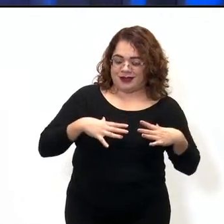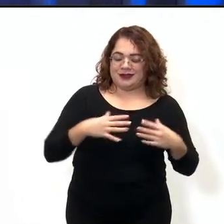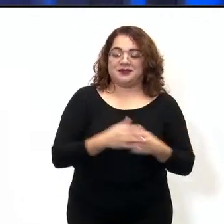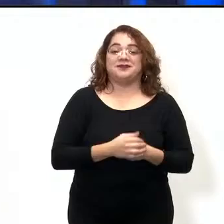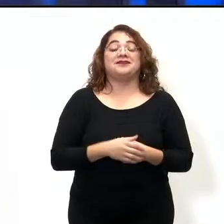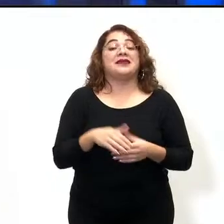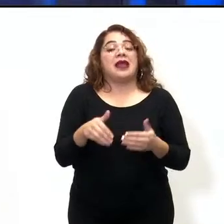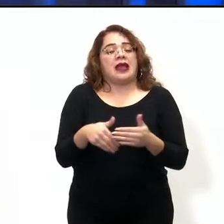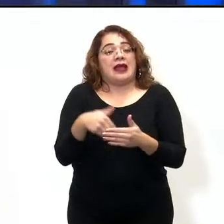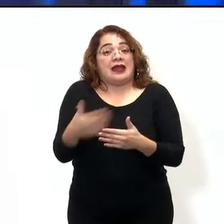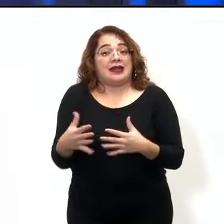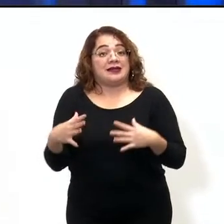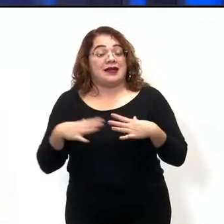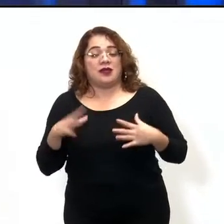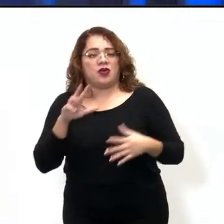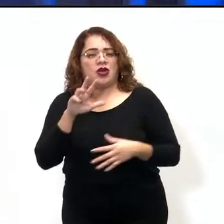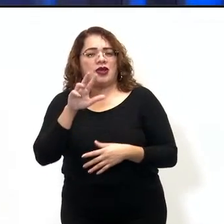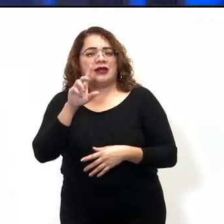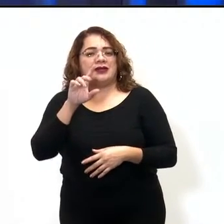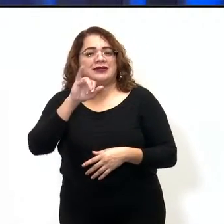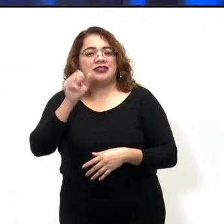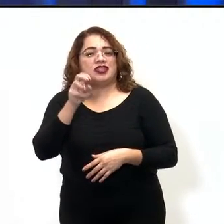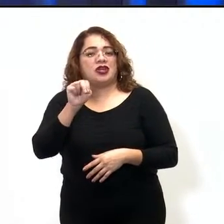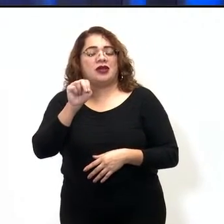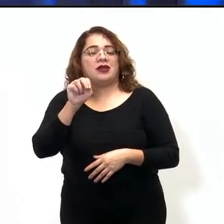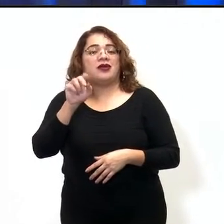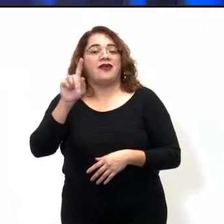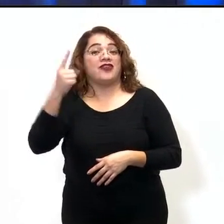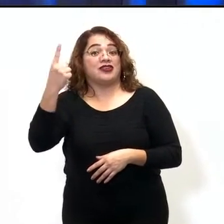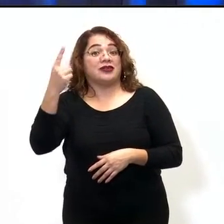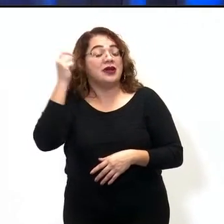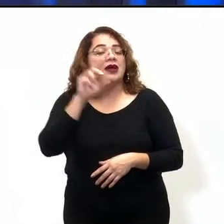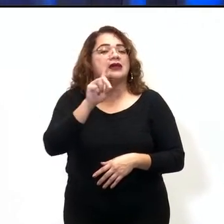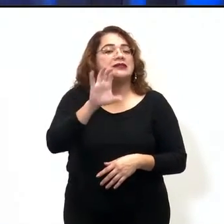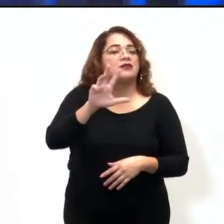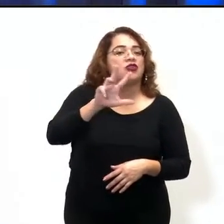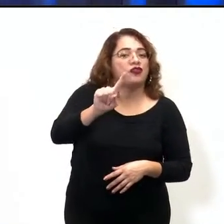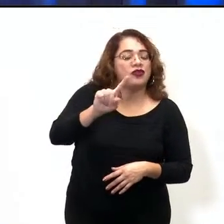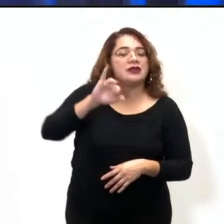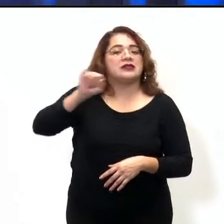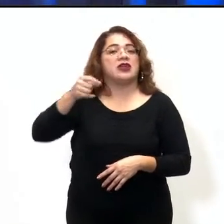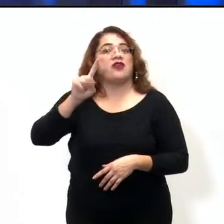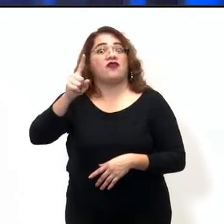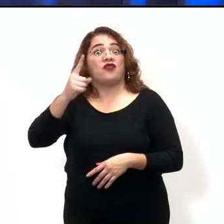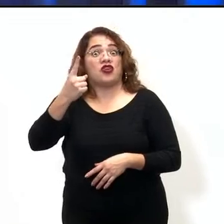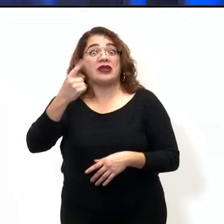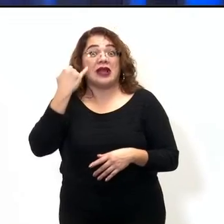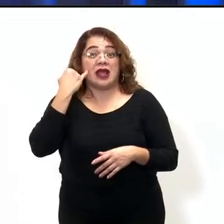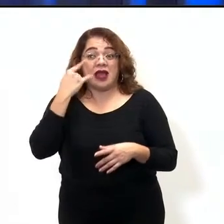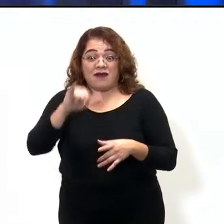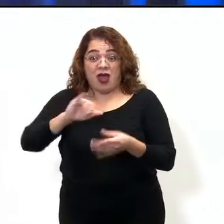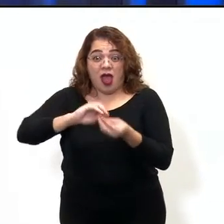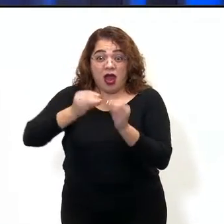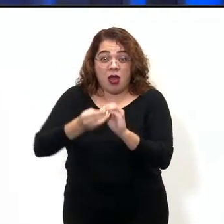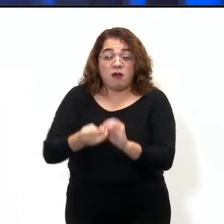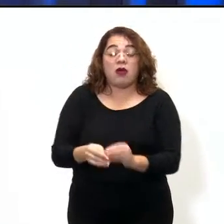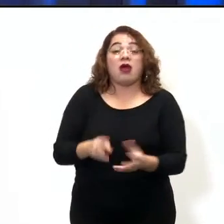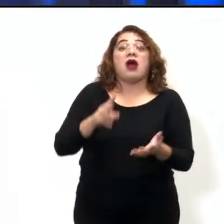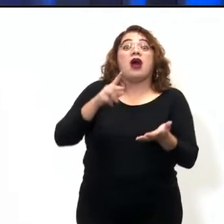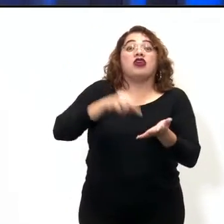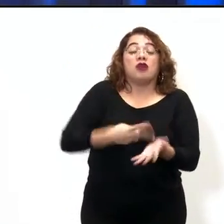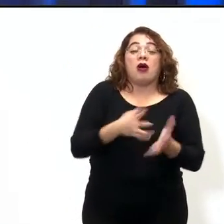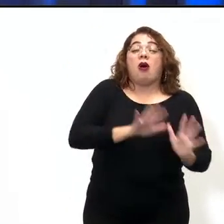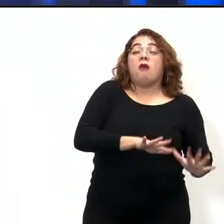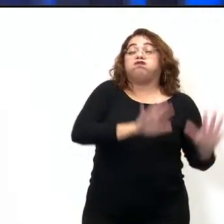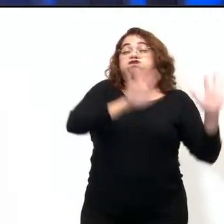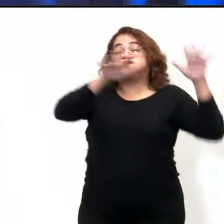Day, what we're headed towards is a catastrophic event at our hospitals. And the only people that have